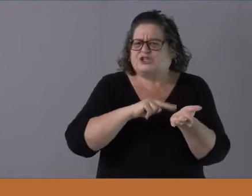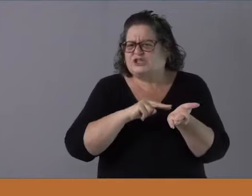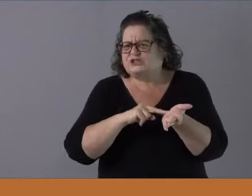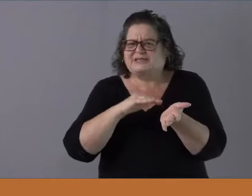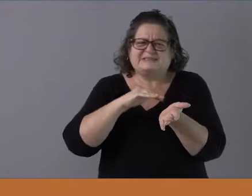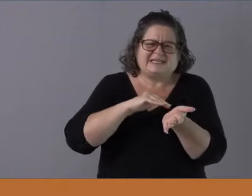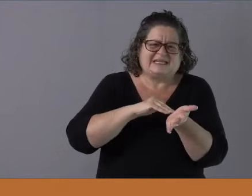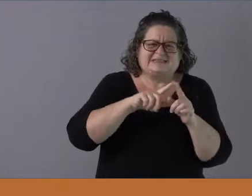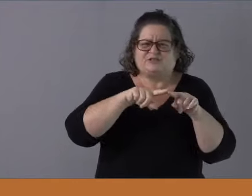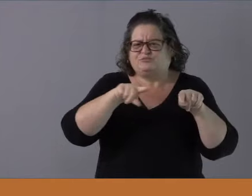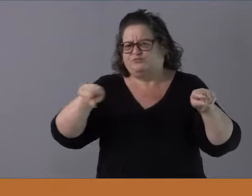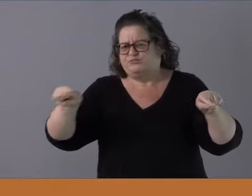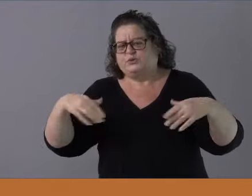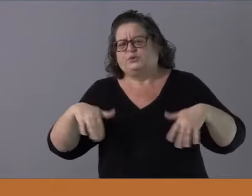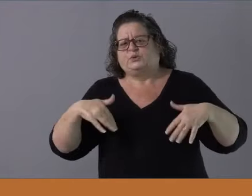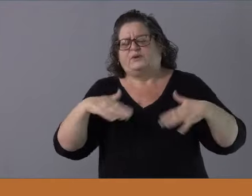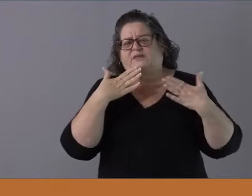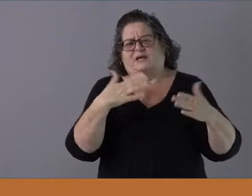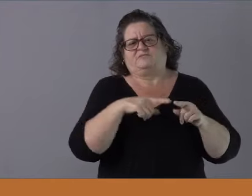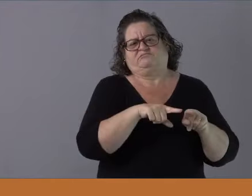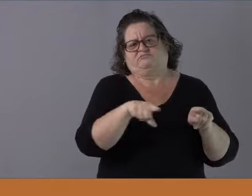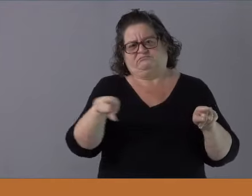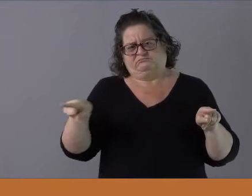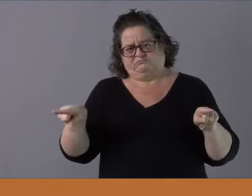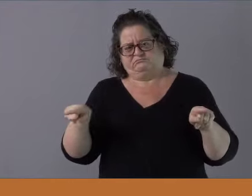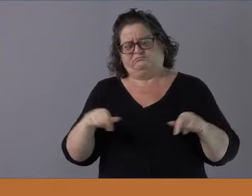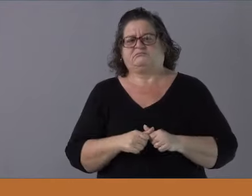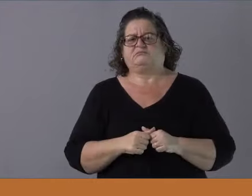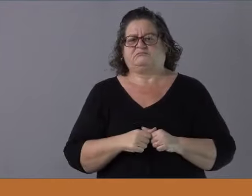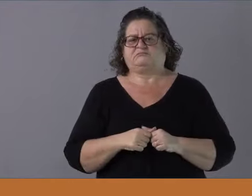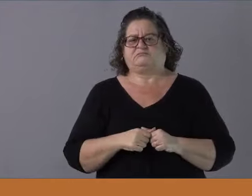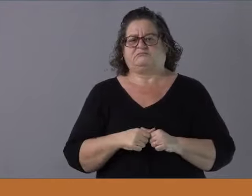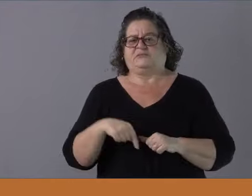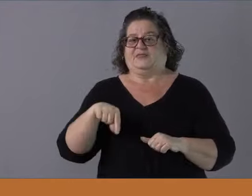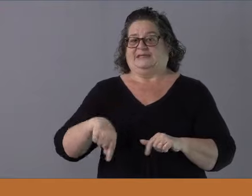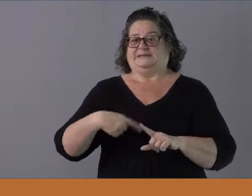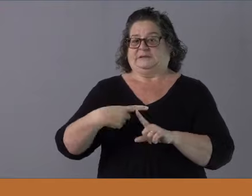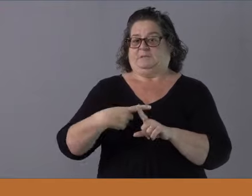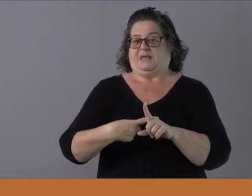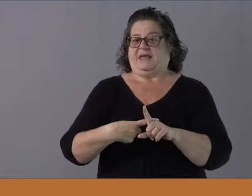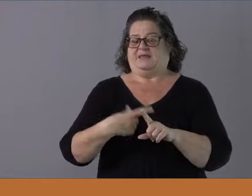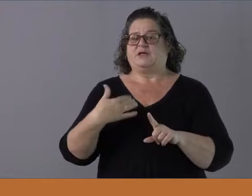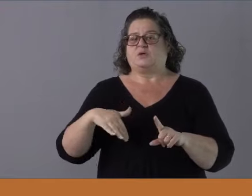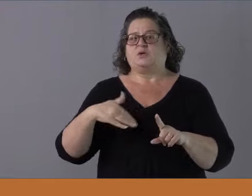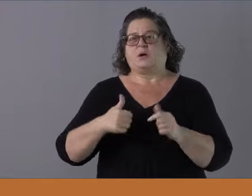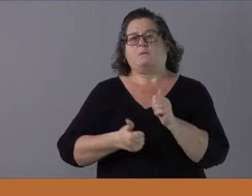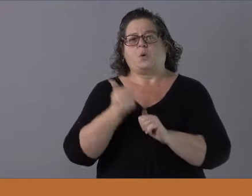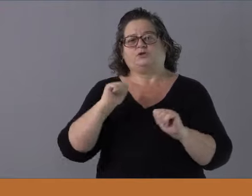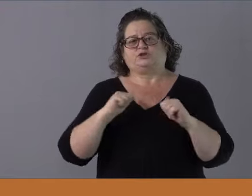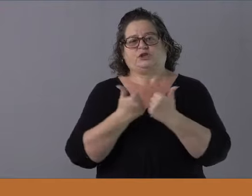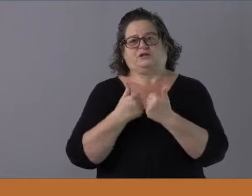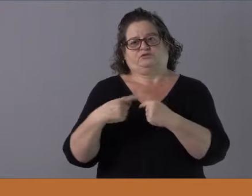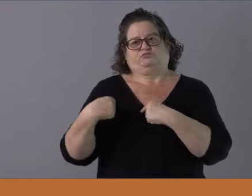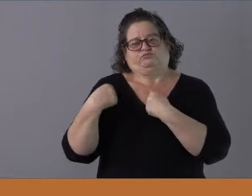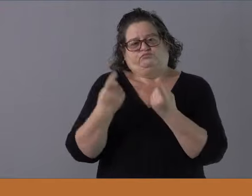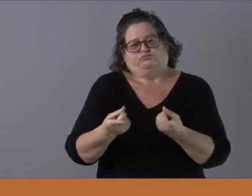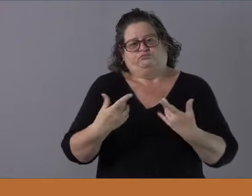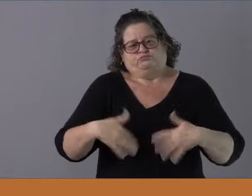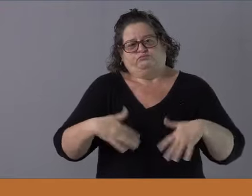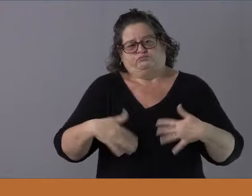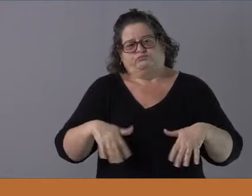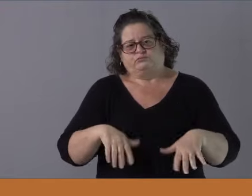about this month as our maximum challenge to date. We know how hard they're working. I want them to know